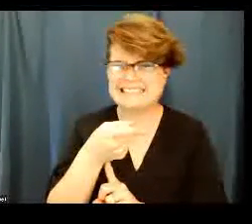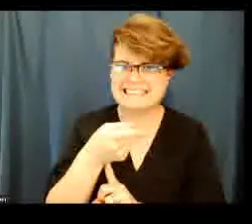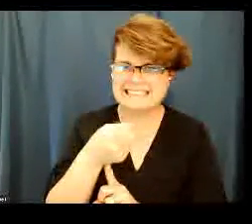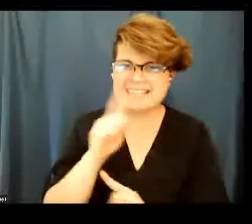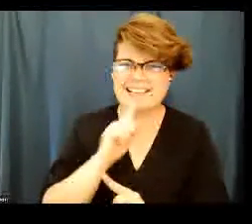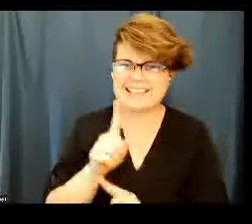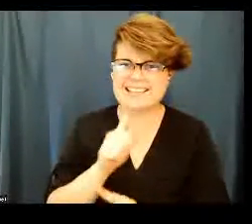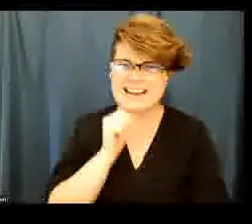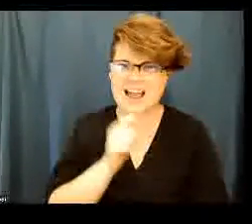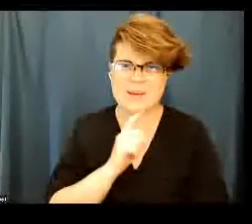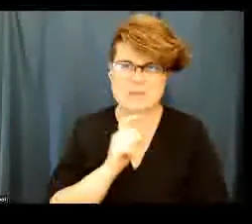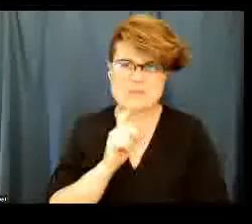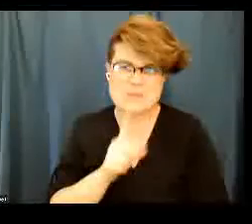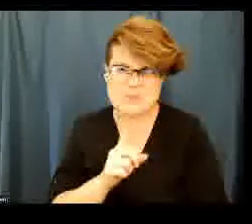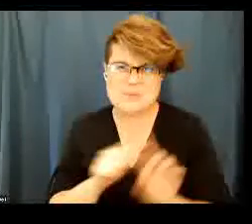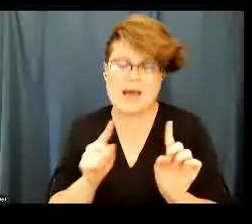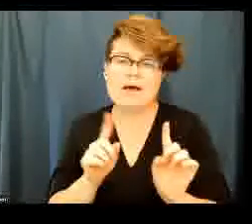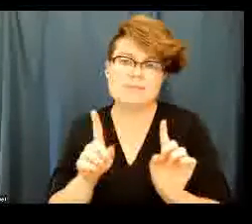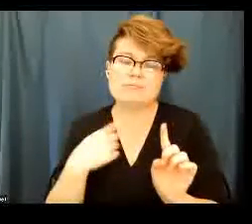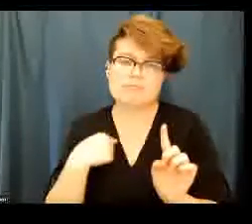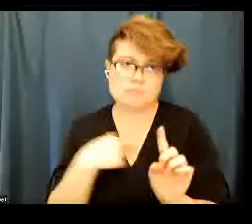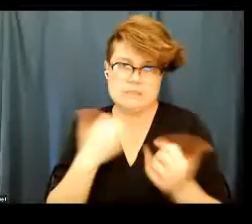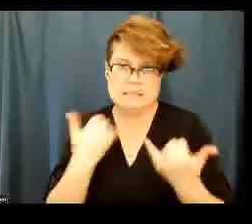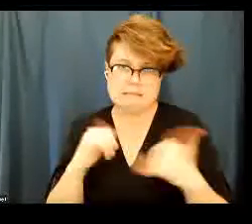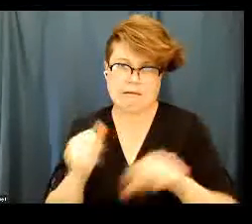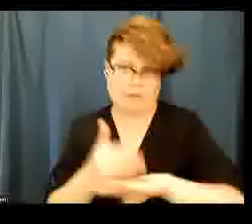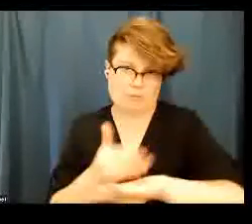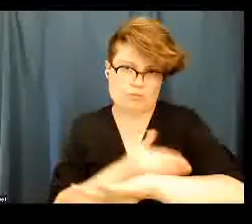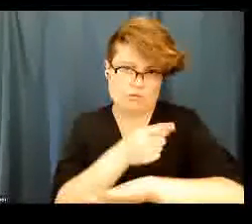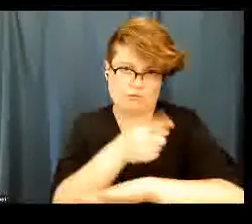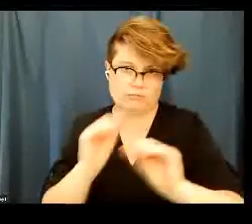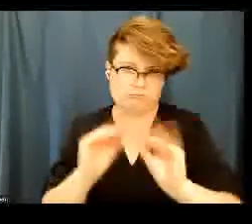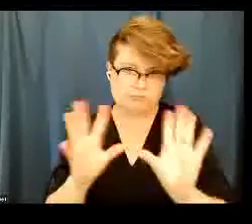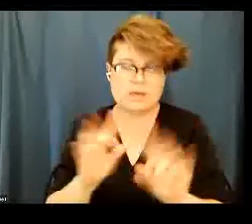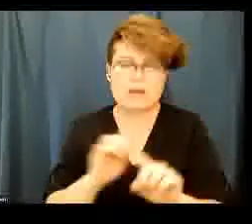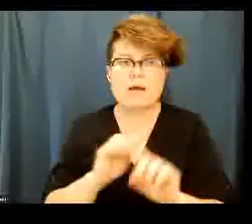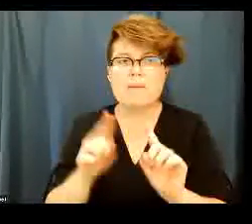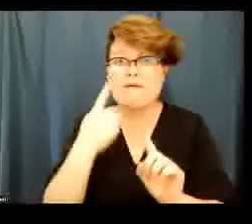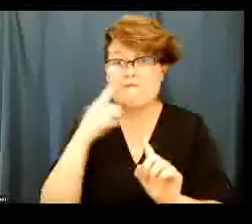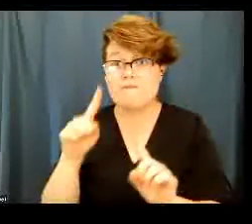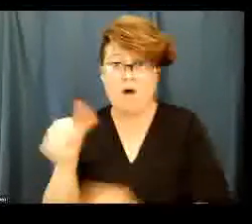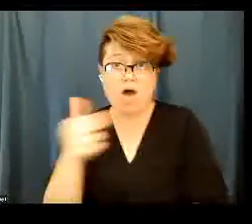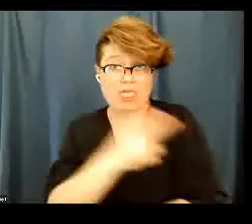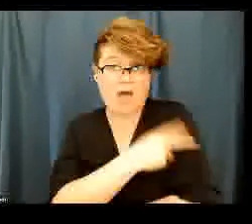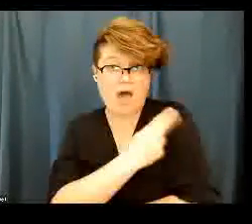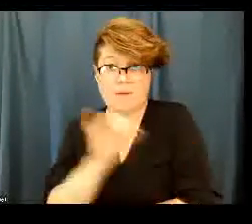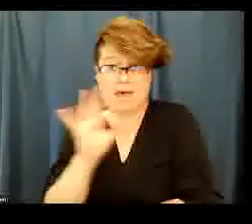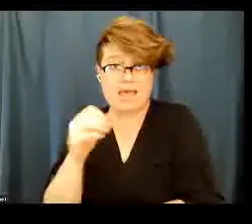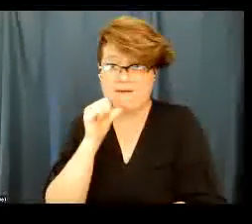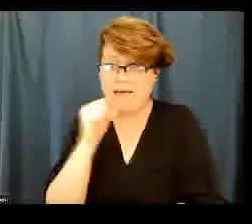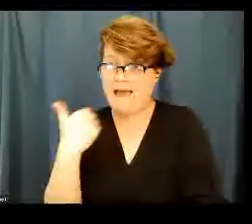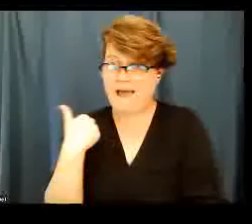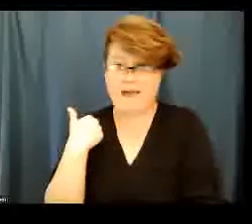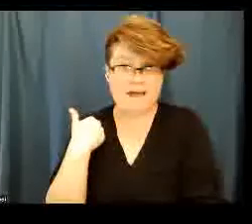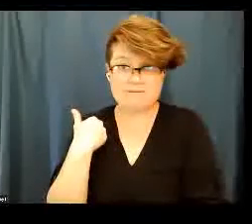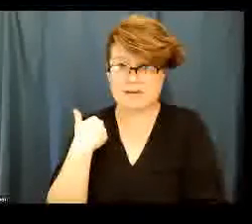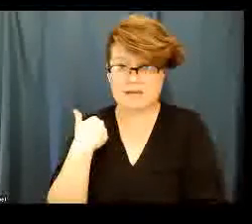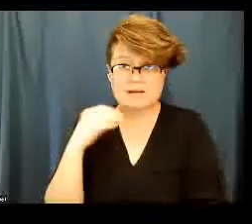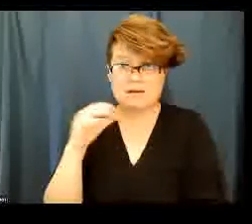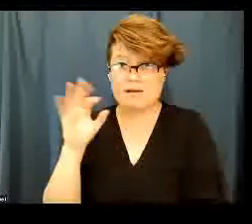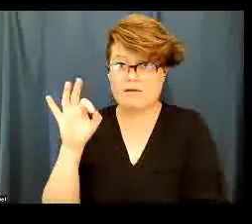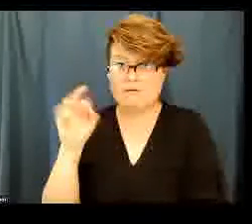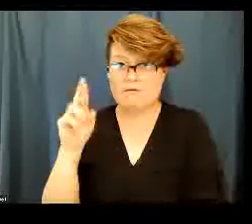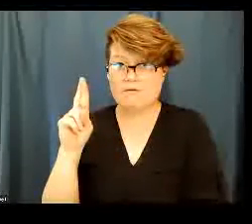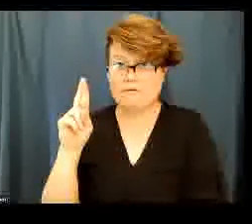things that we could improve about it. But definitely for other hospitals, if they don't have a forensic exam program, or maybe